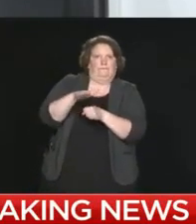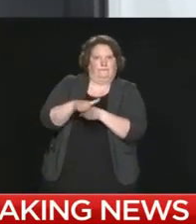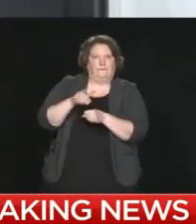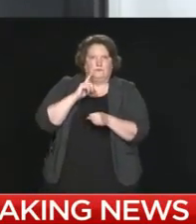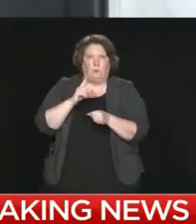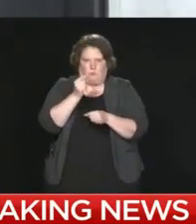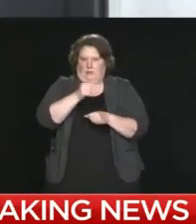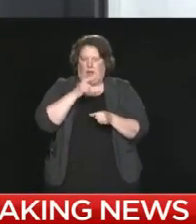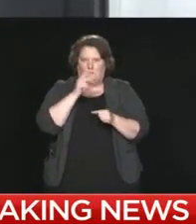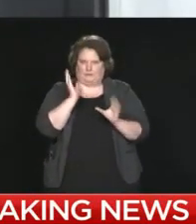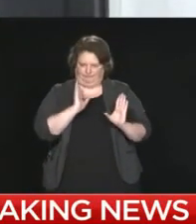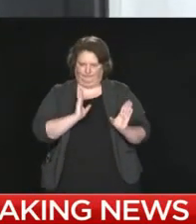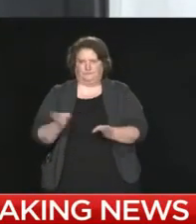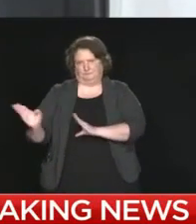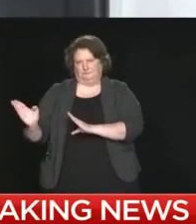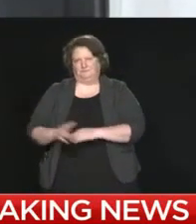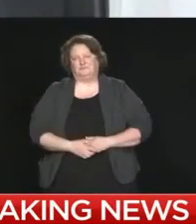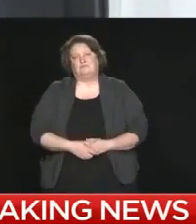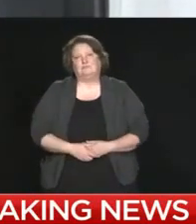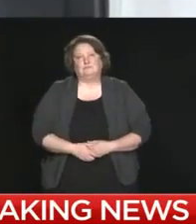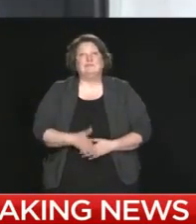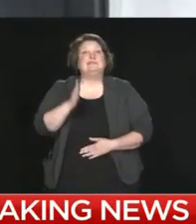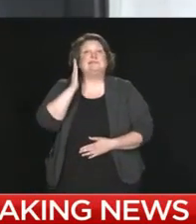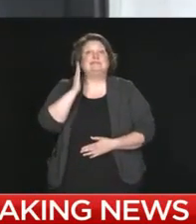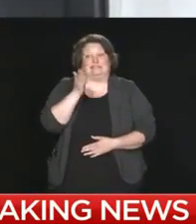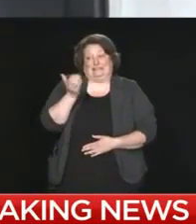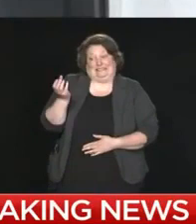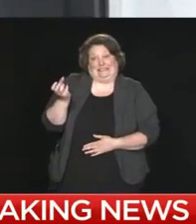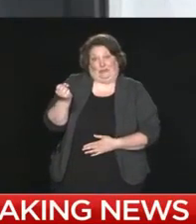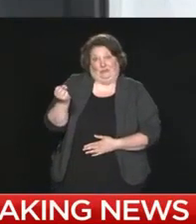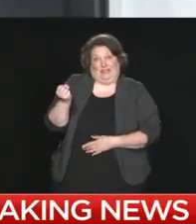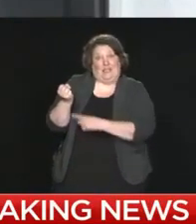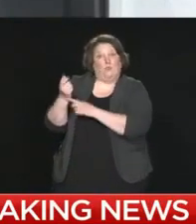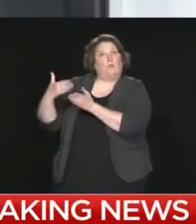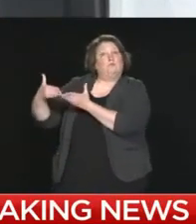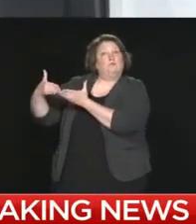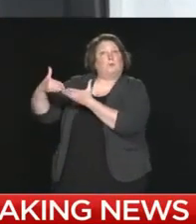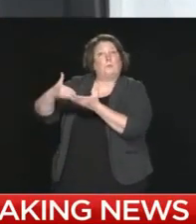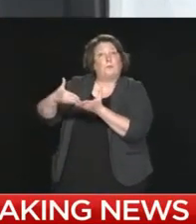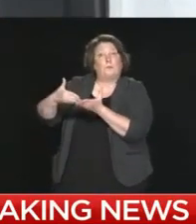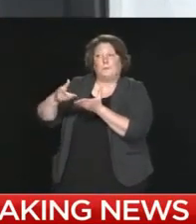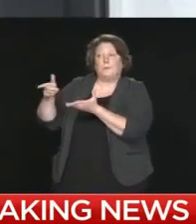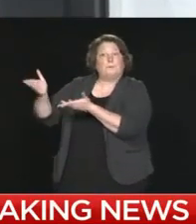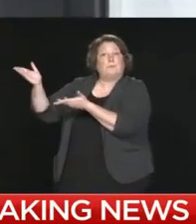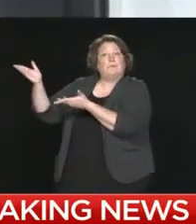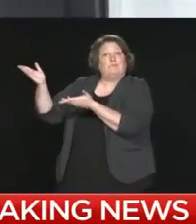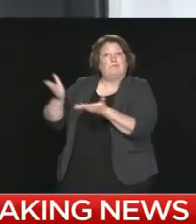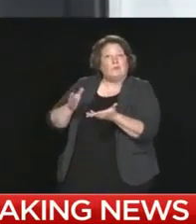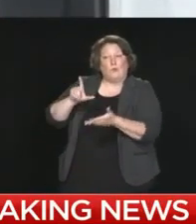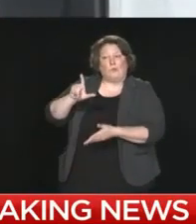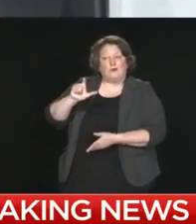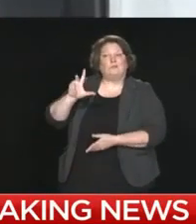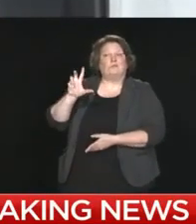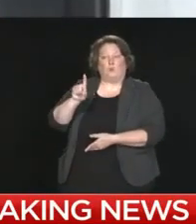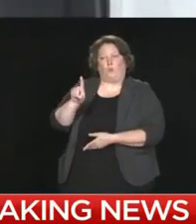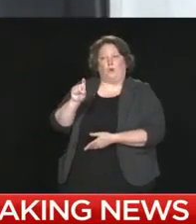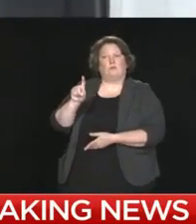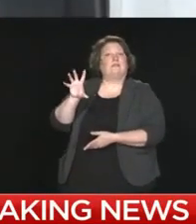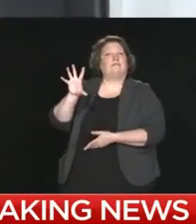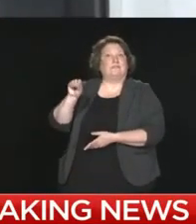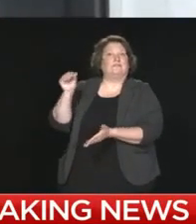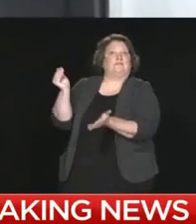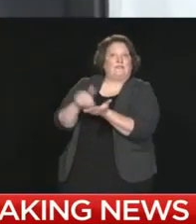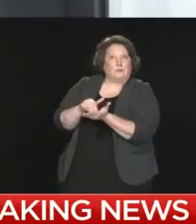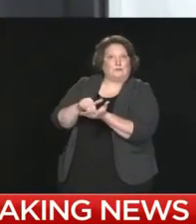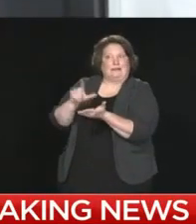for that. On Saturday, a ship carrying 160,000 litres of hand sanitizer arrived